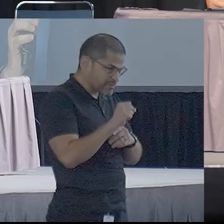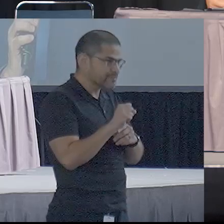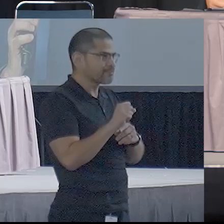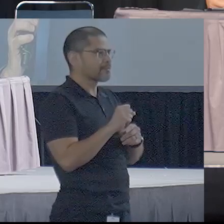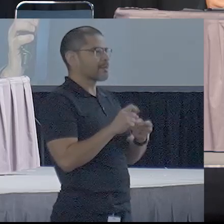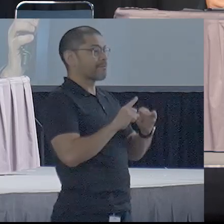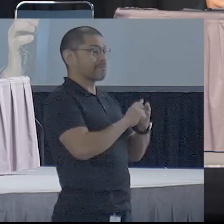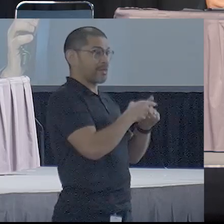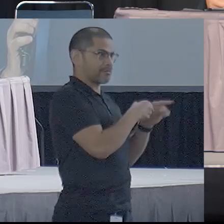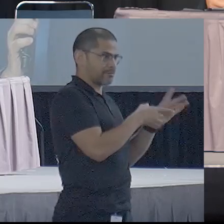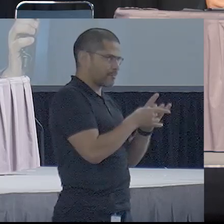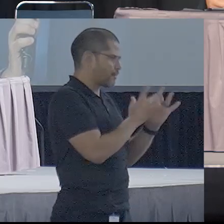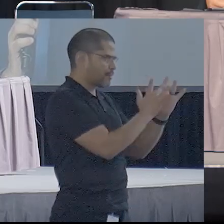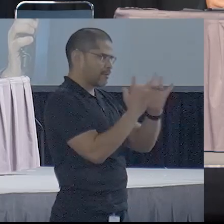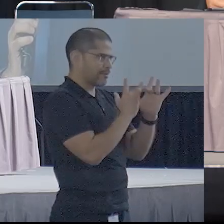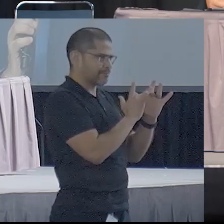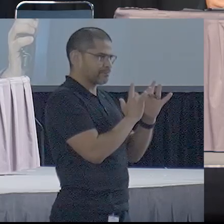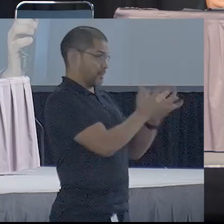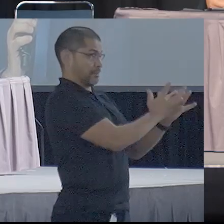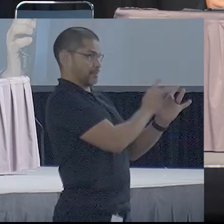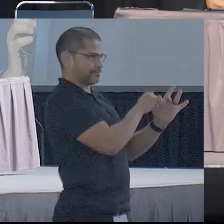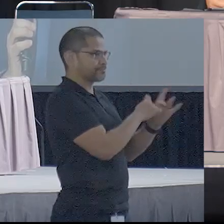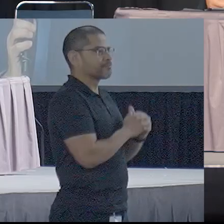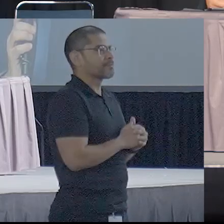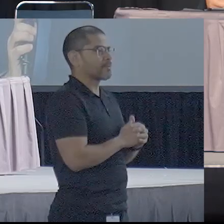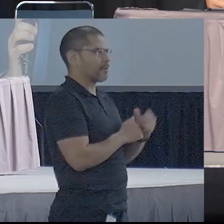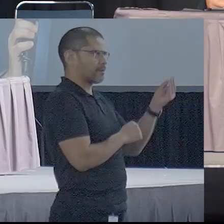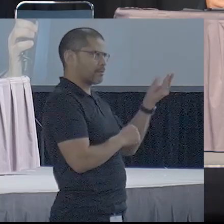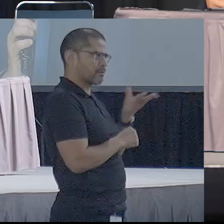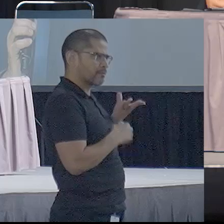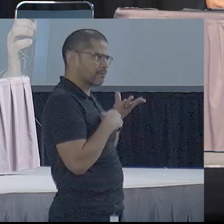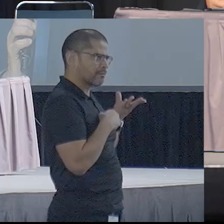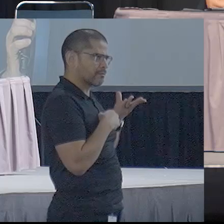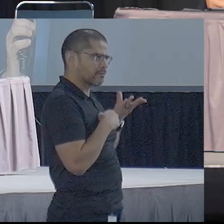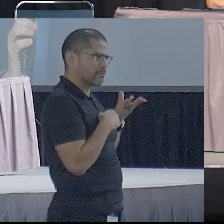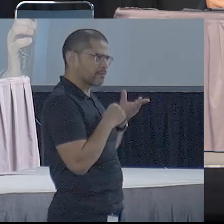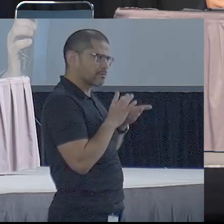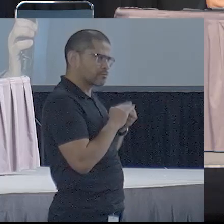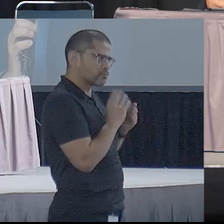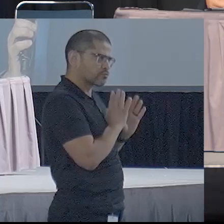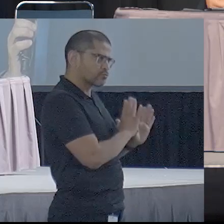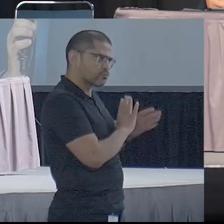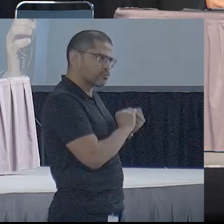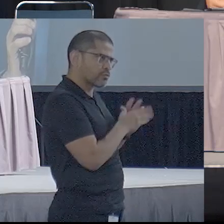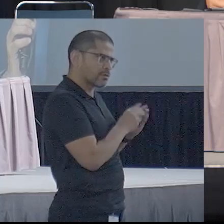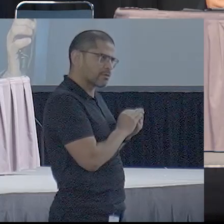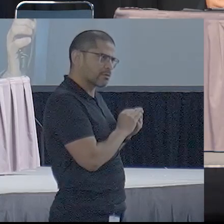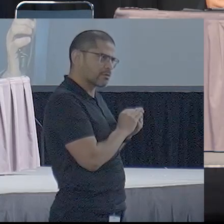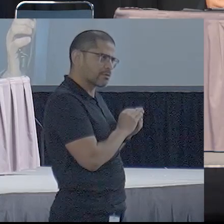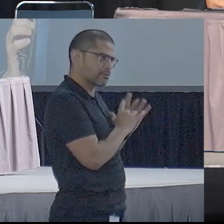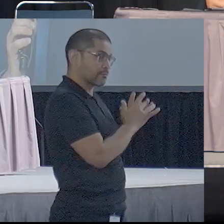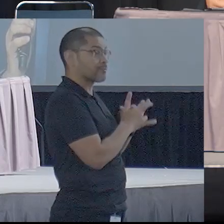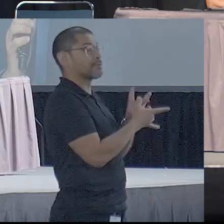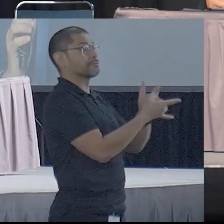there just in the last hour of them telling us their story. And we have built those relationships, and in